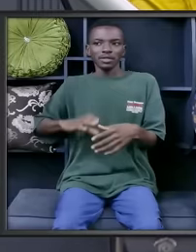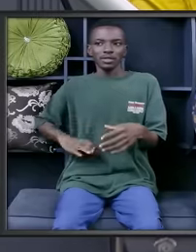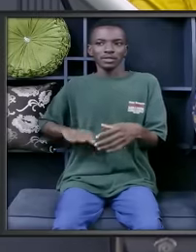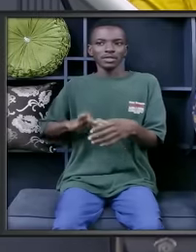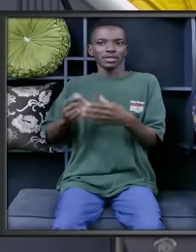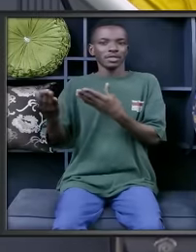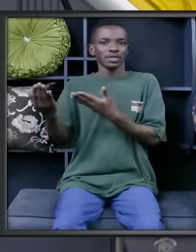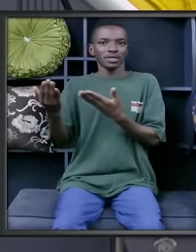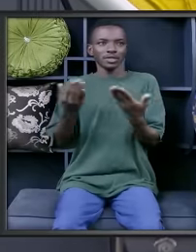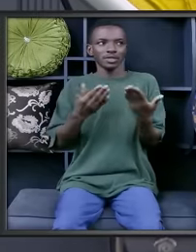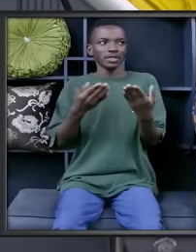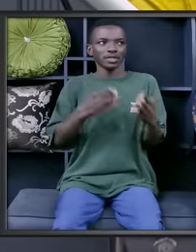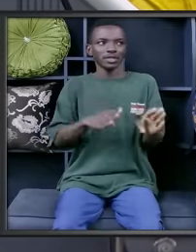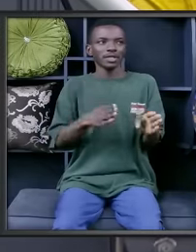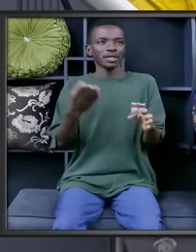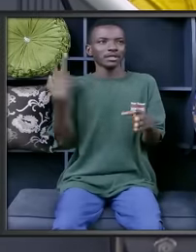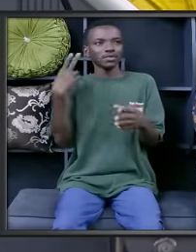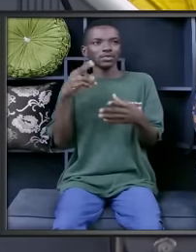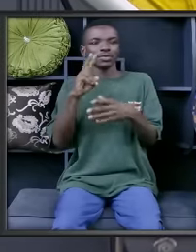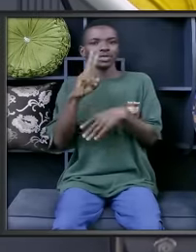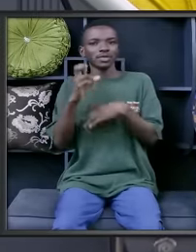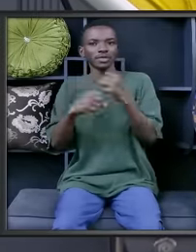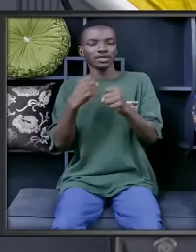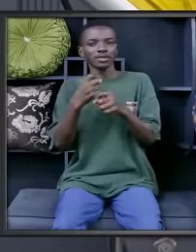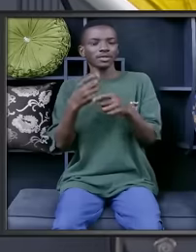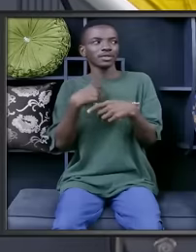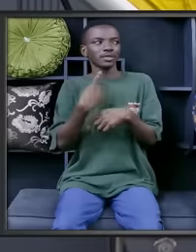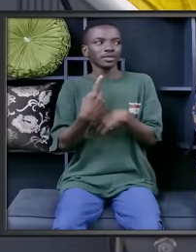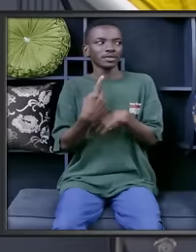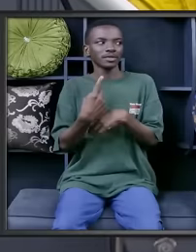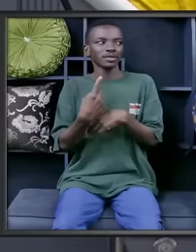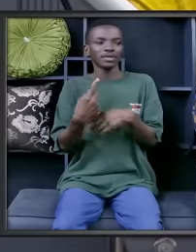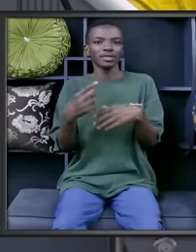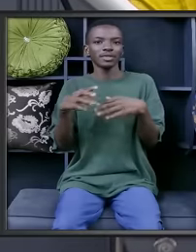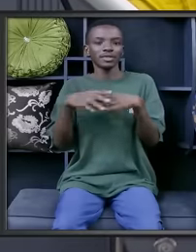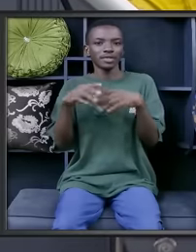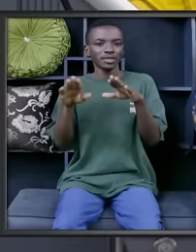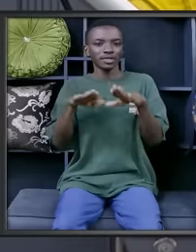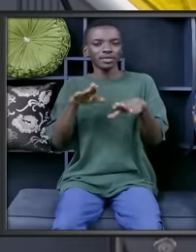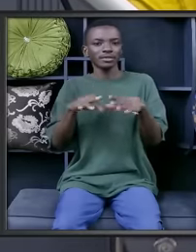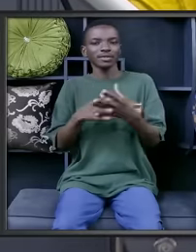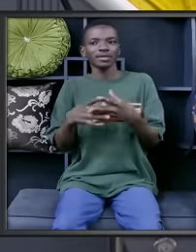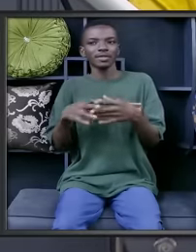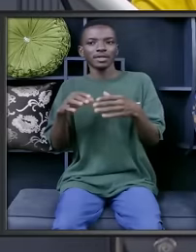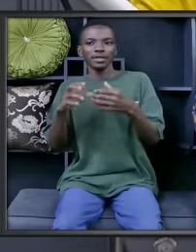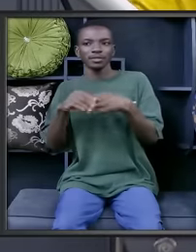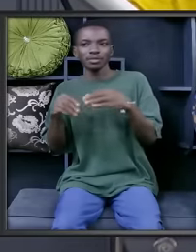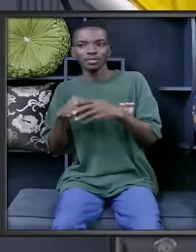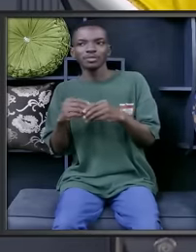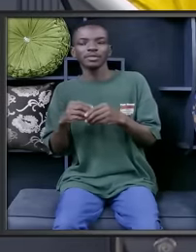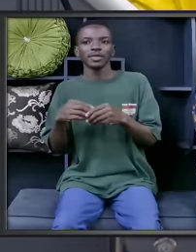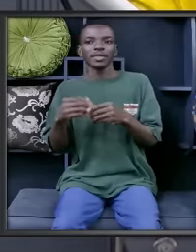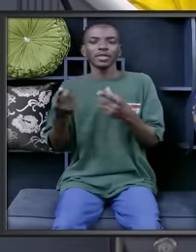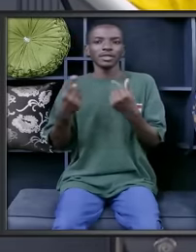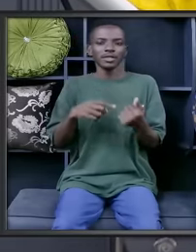Odono, he died last 2 years. So then say make him come so put mouth. So that will not go settle the matter. Chief Eze Odono come to compound. He give